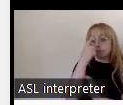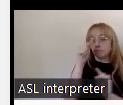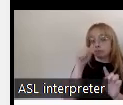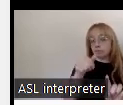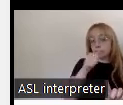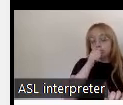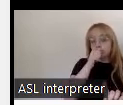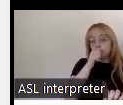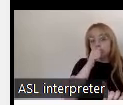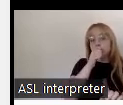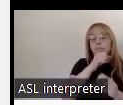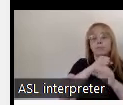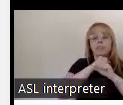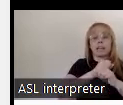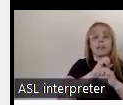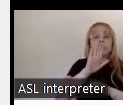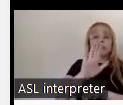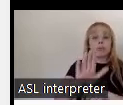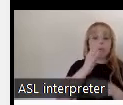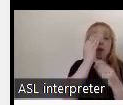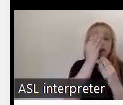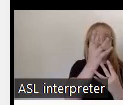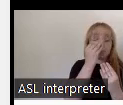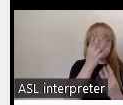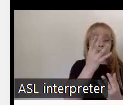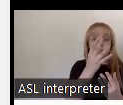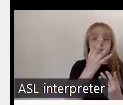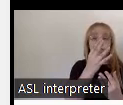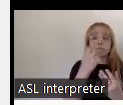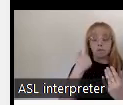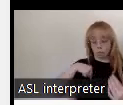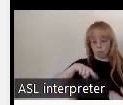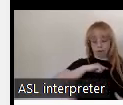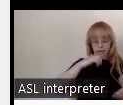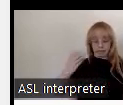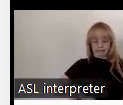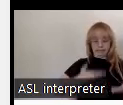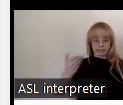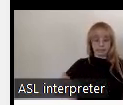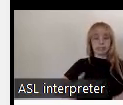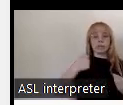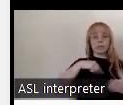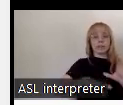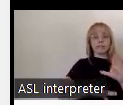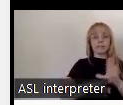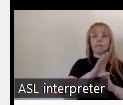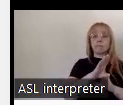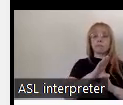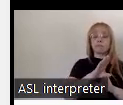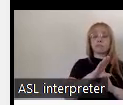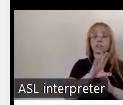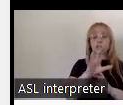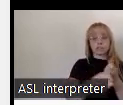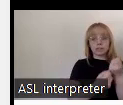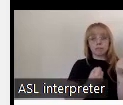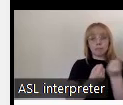password, to protect your information, we at the hub, our developers, and the people that support